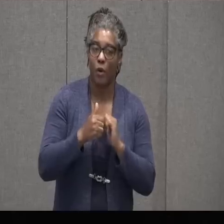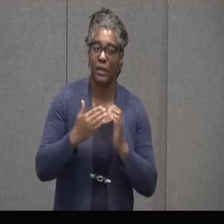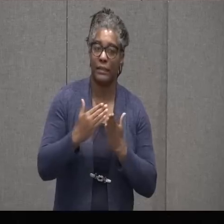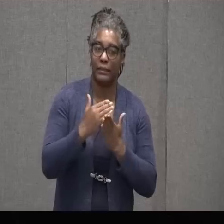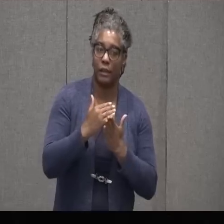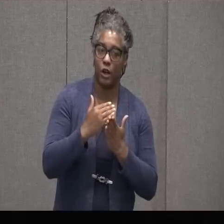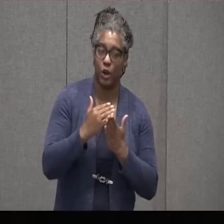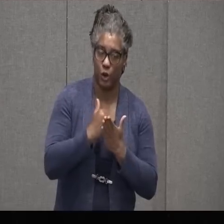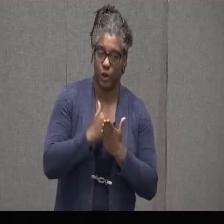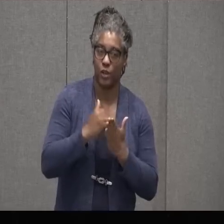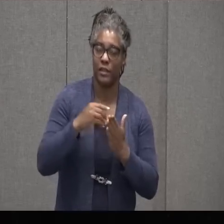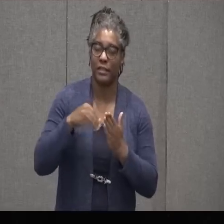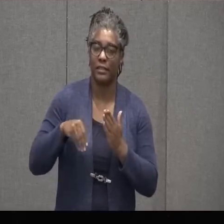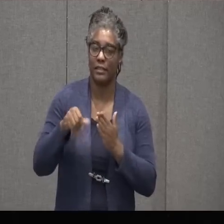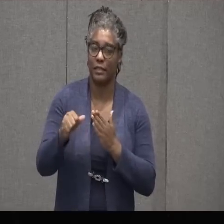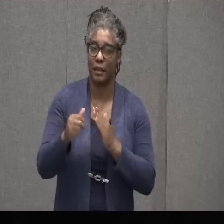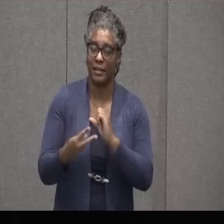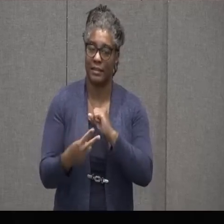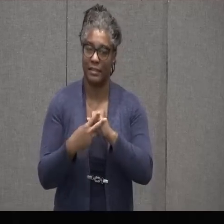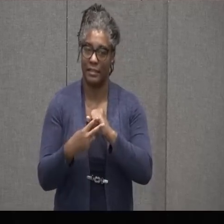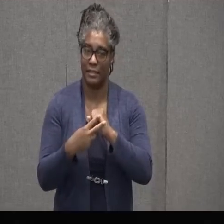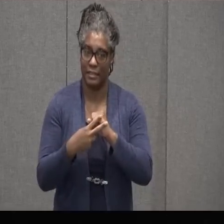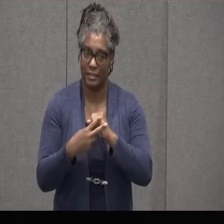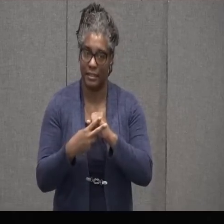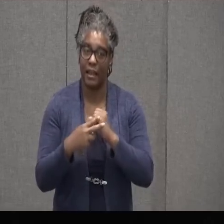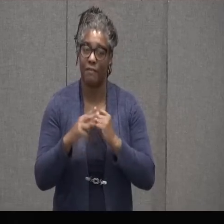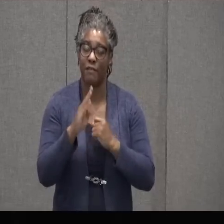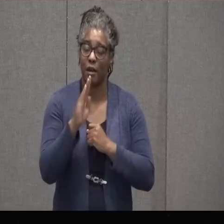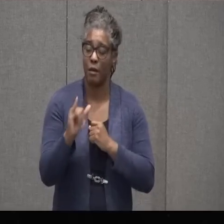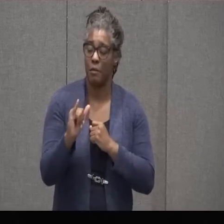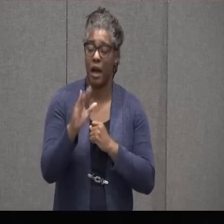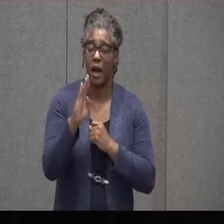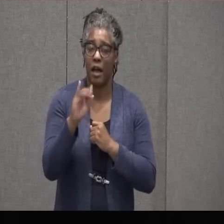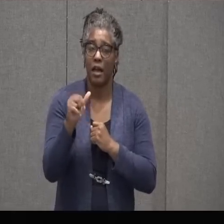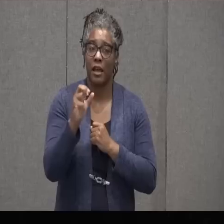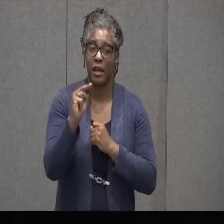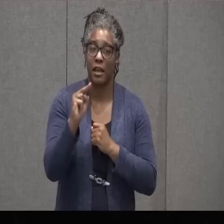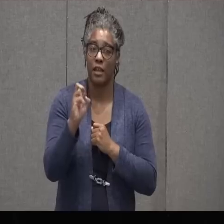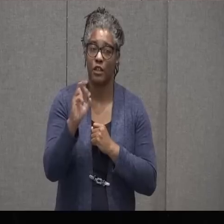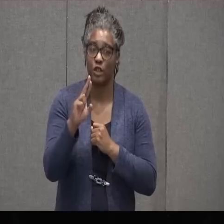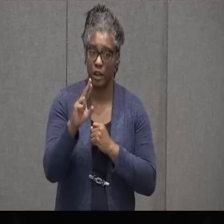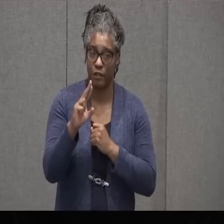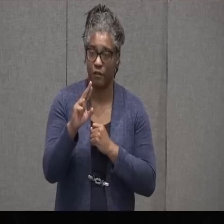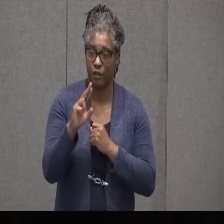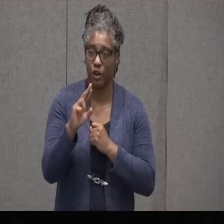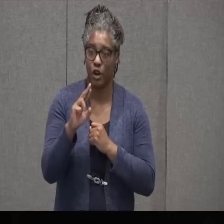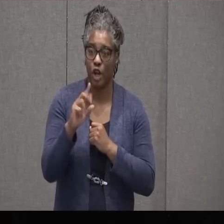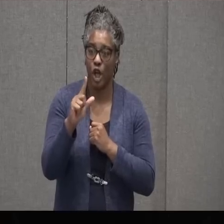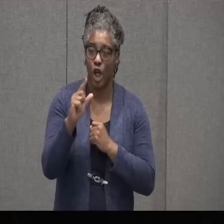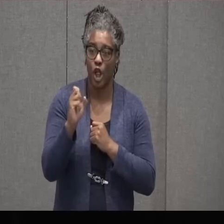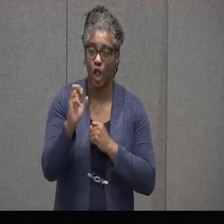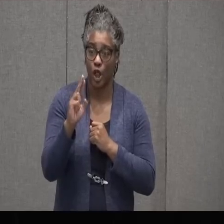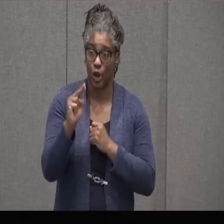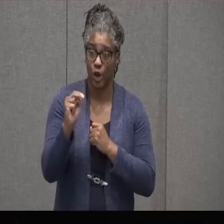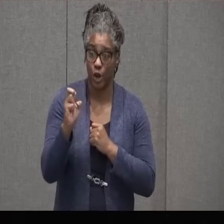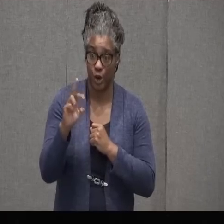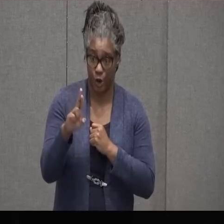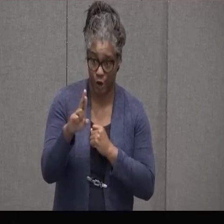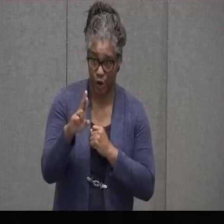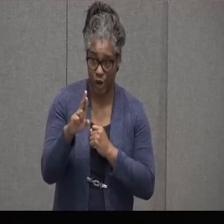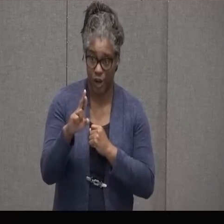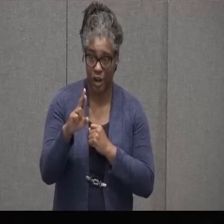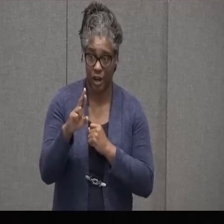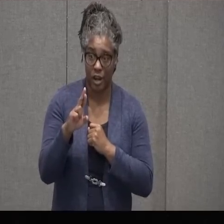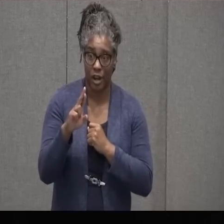Lerner Publications, Minneapolis. And it is a nonfiction informational textbook. And